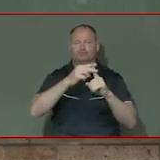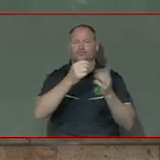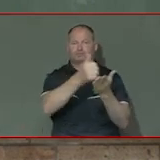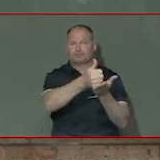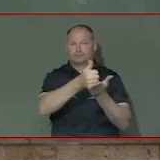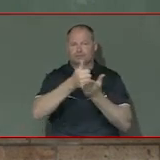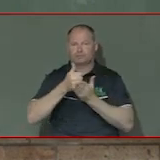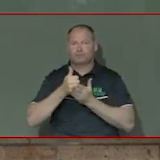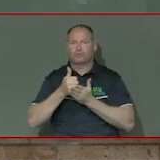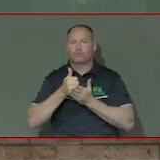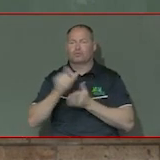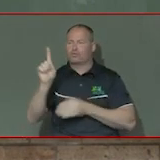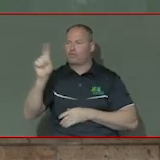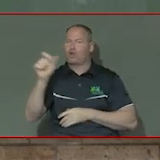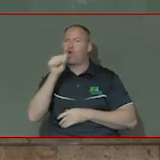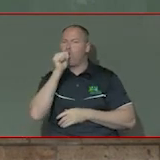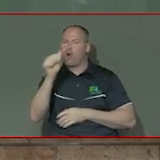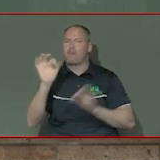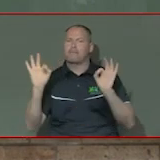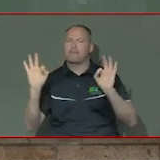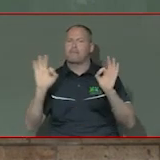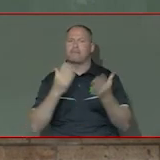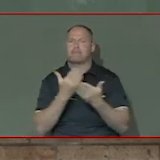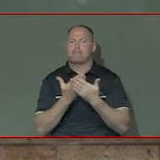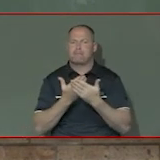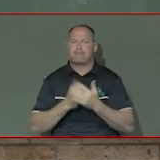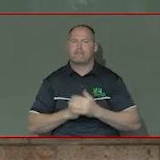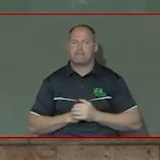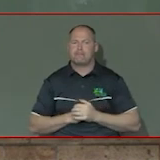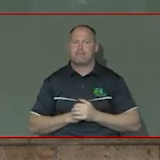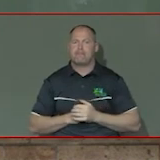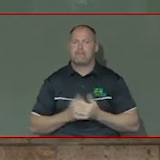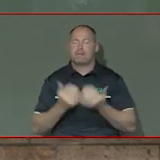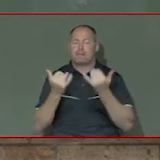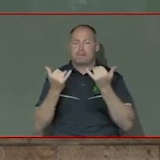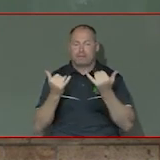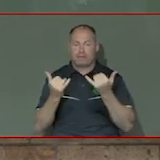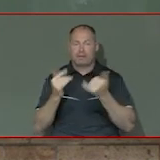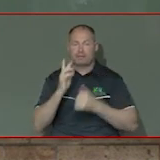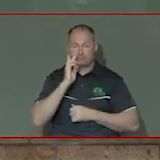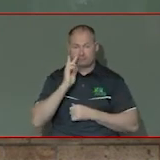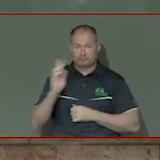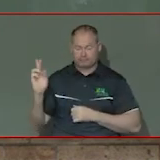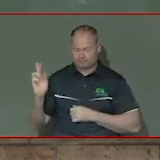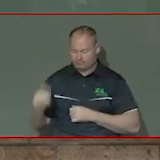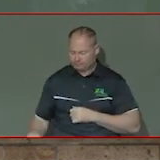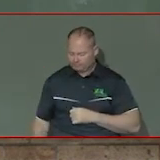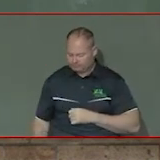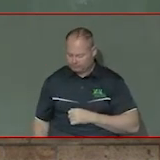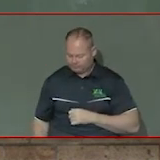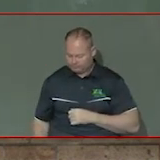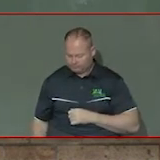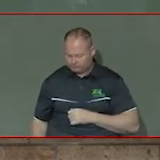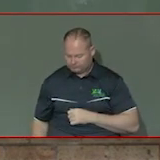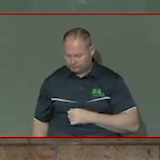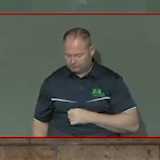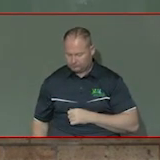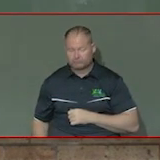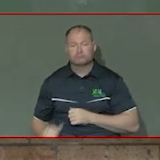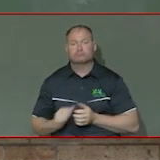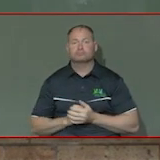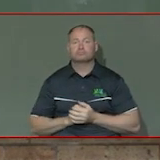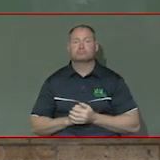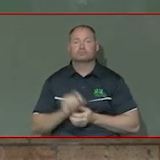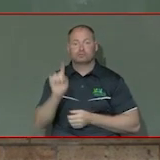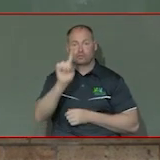questions. Let's look at the following. If the sine of 30, now people, this question, I changed the question that